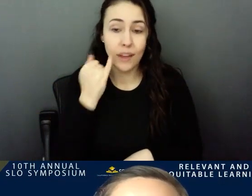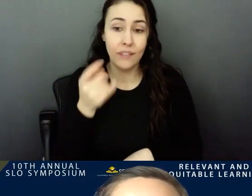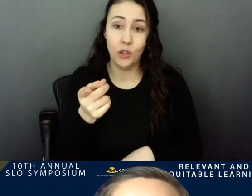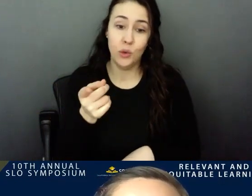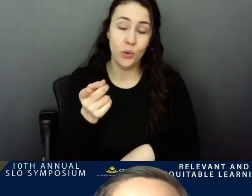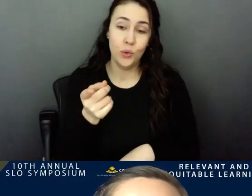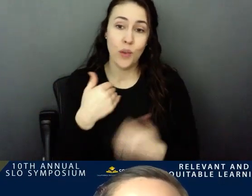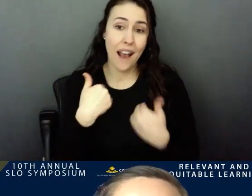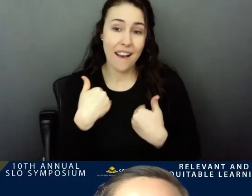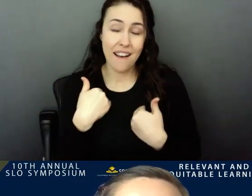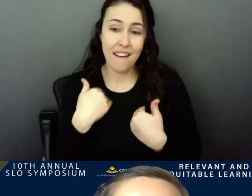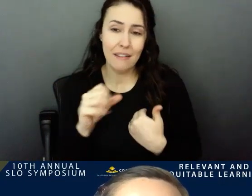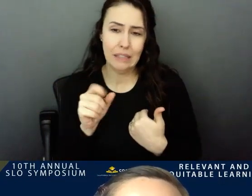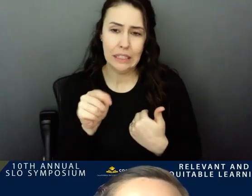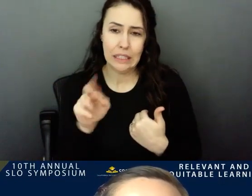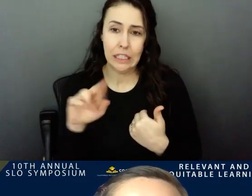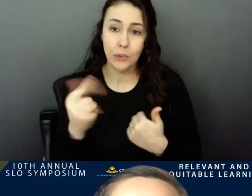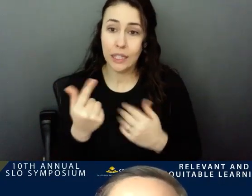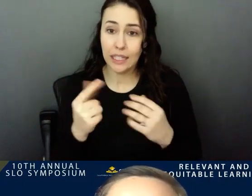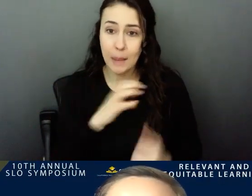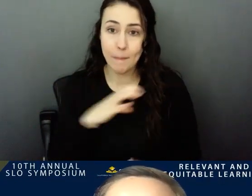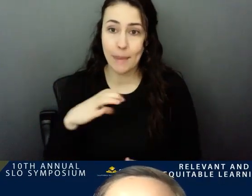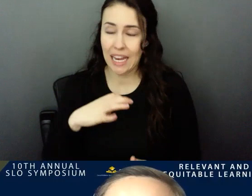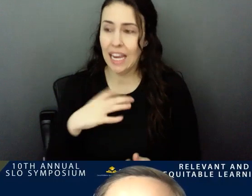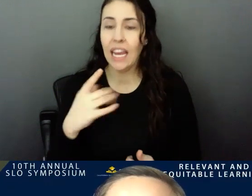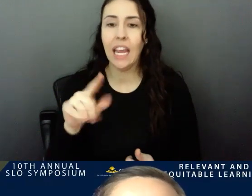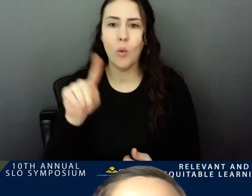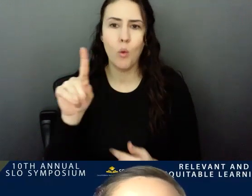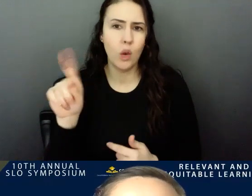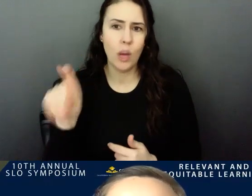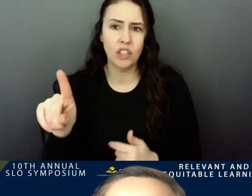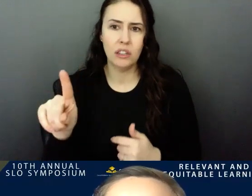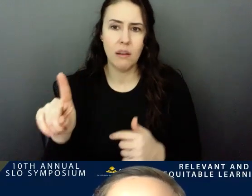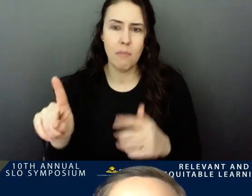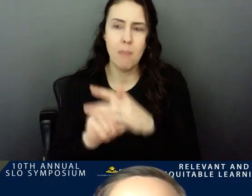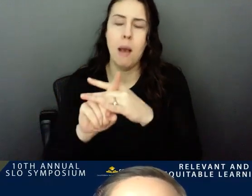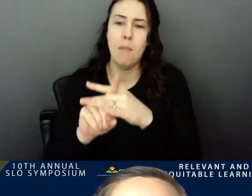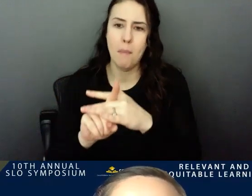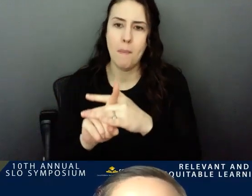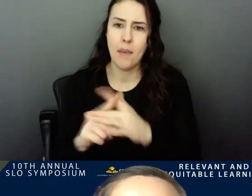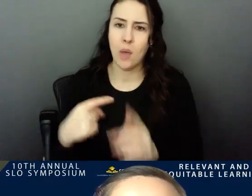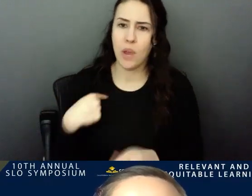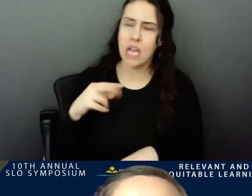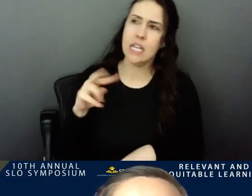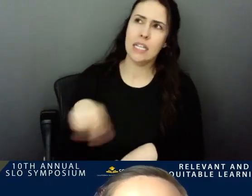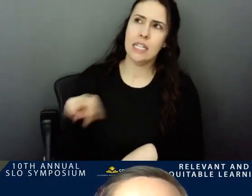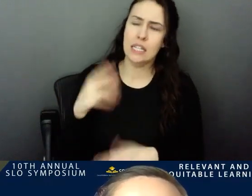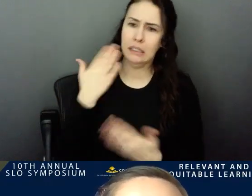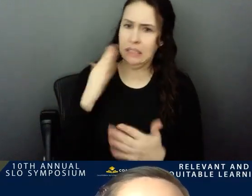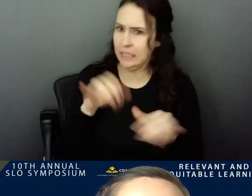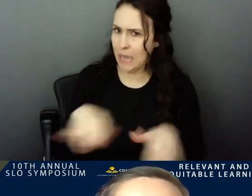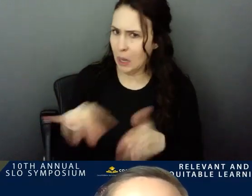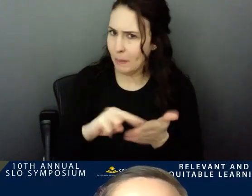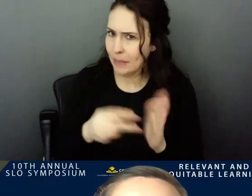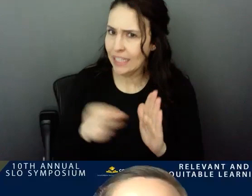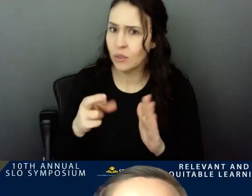you have a steering committee and a question comes up and you think we don't know what the standard means, or there's a process piece that we don't know how to go